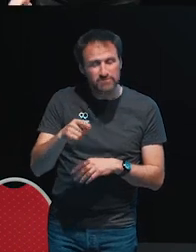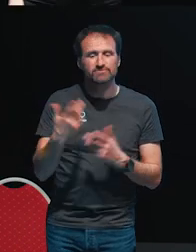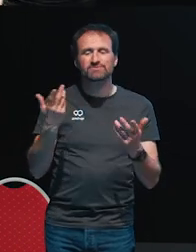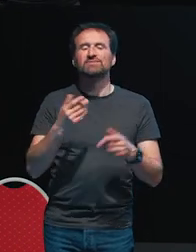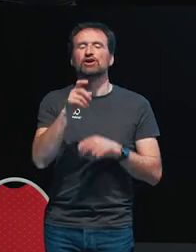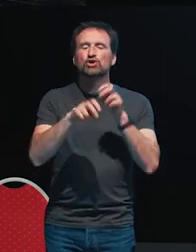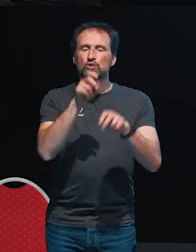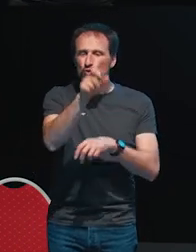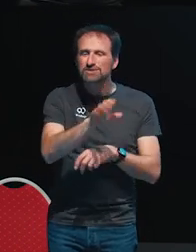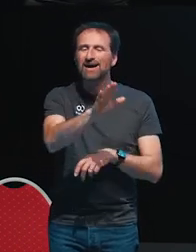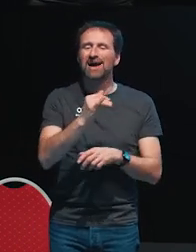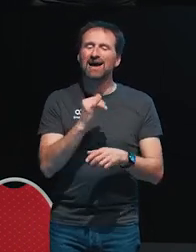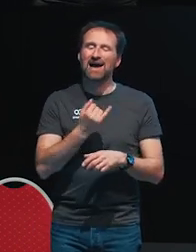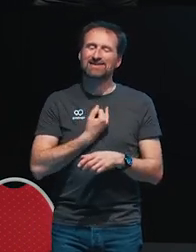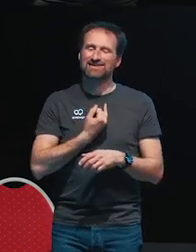user.